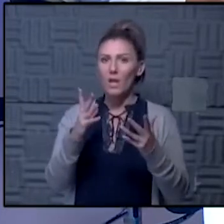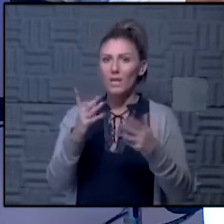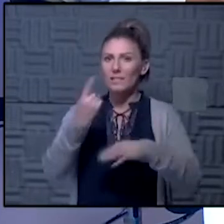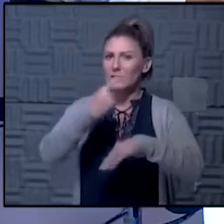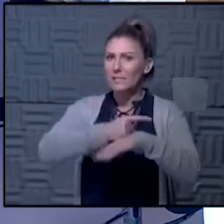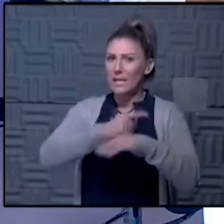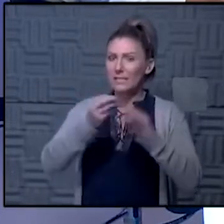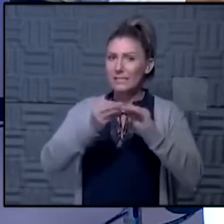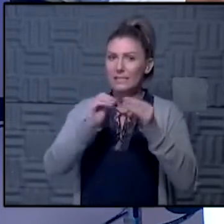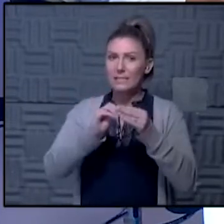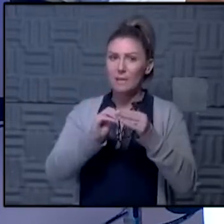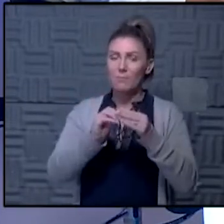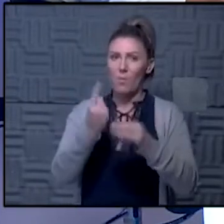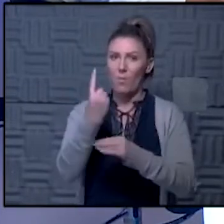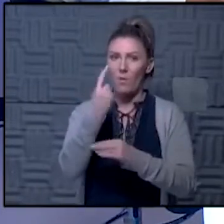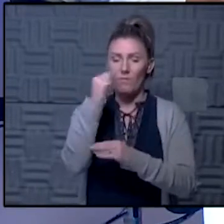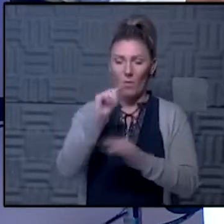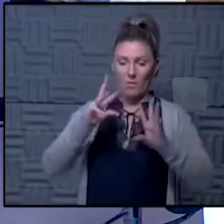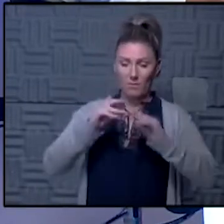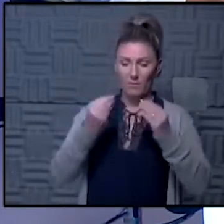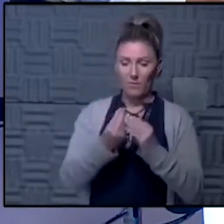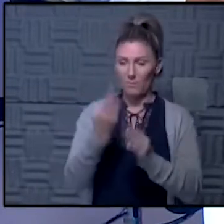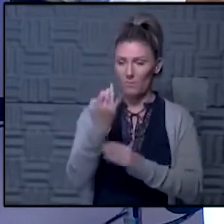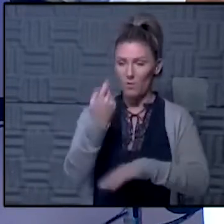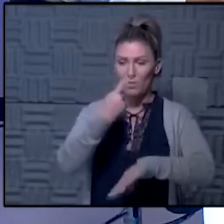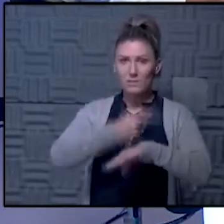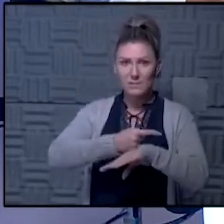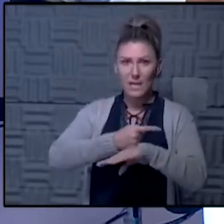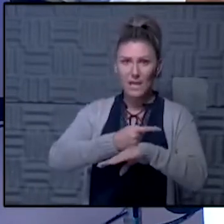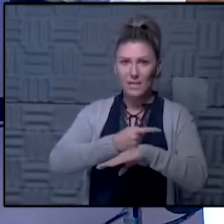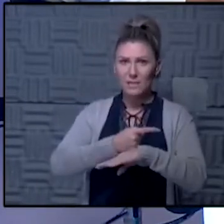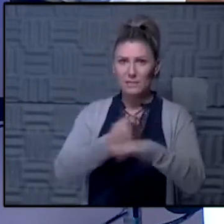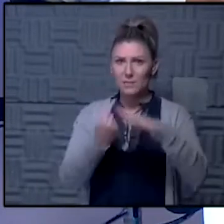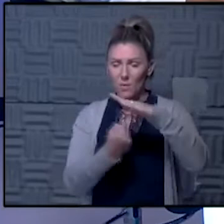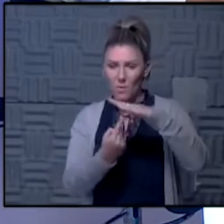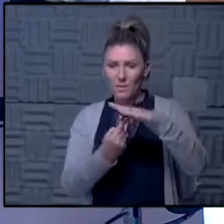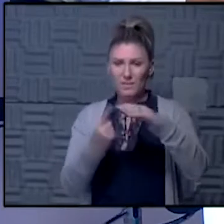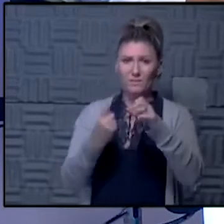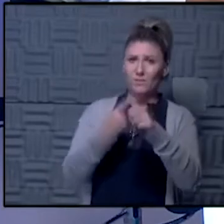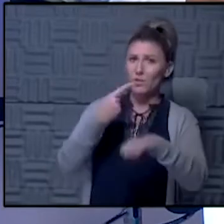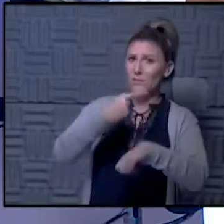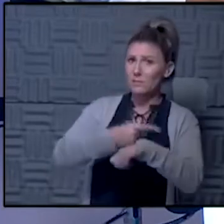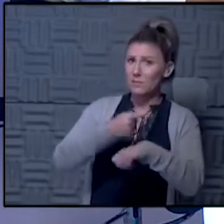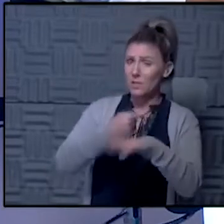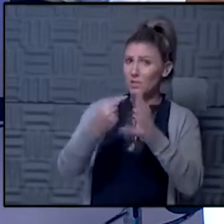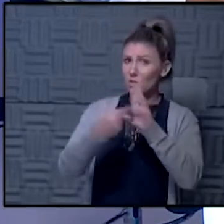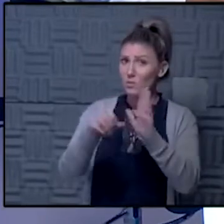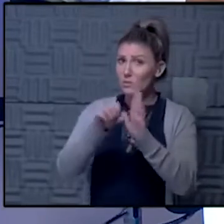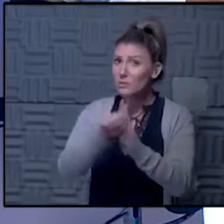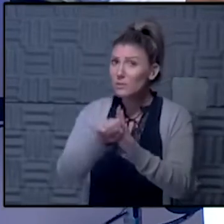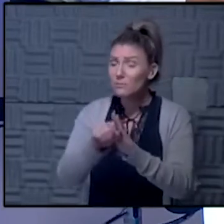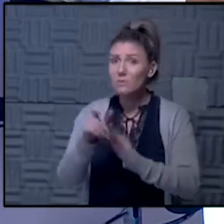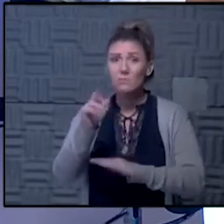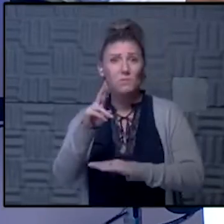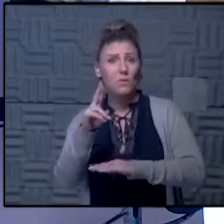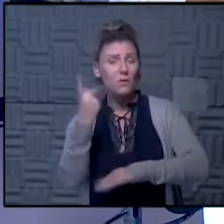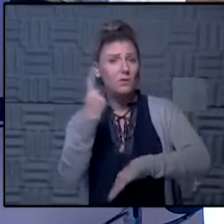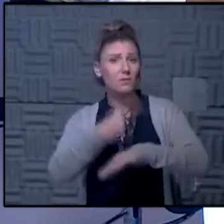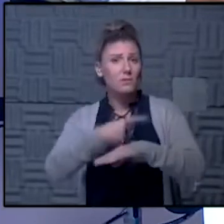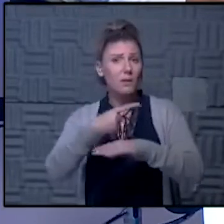1 for the family's 14-day quarantine? Is it the first day she shows symptoms? Is it the day they tested